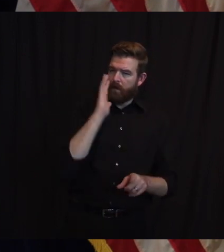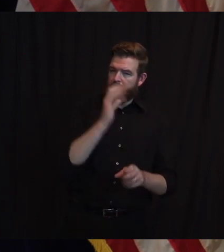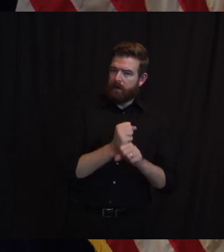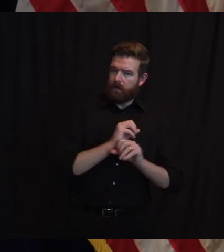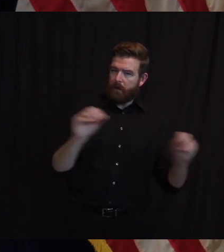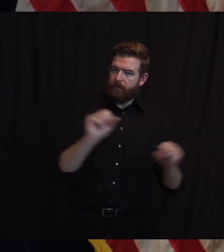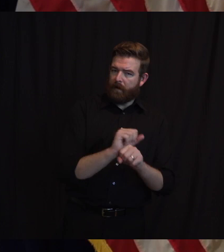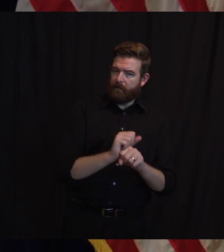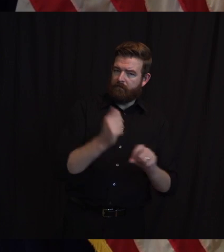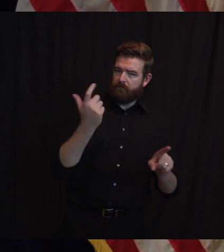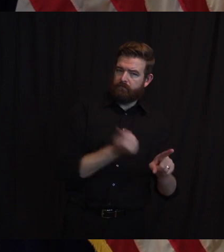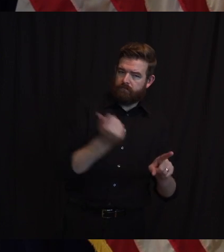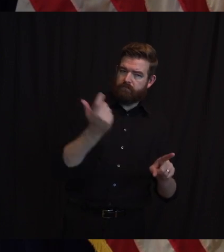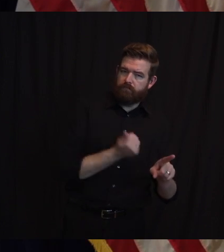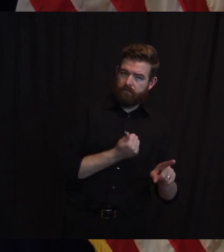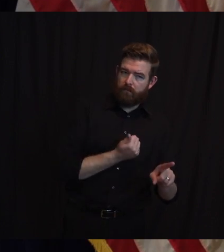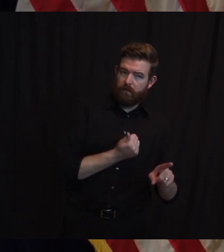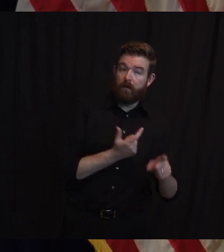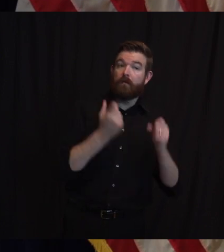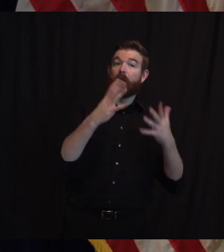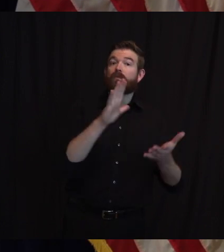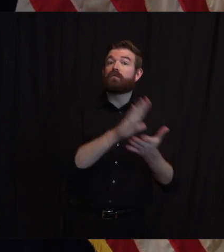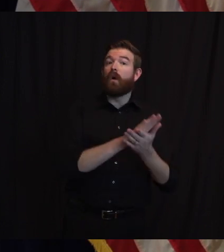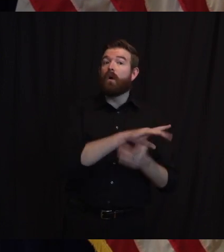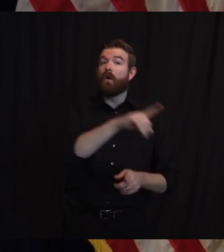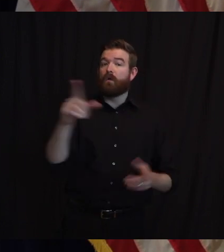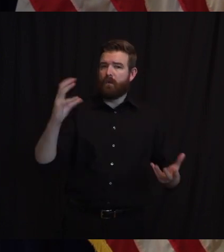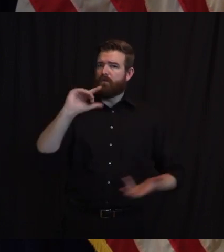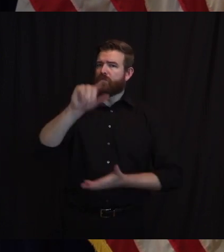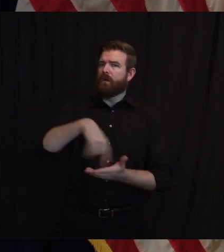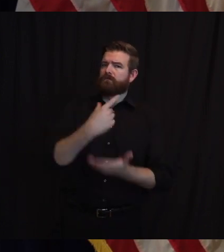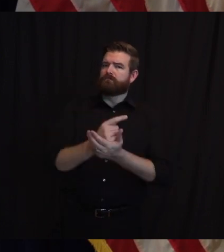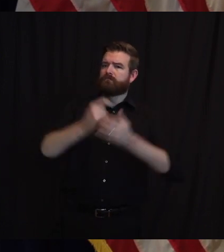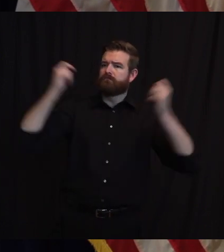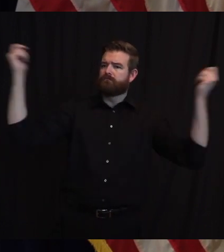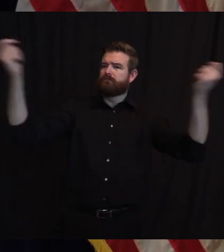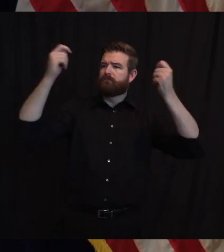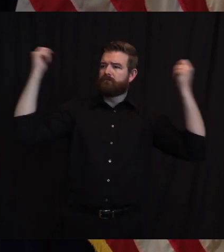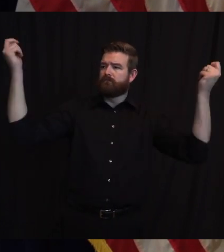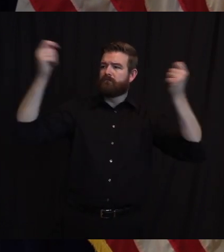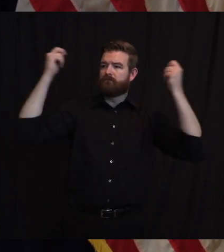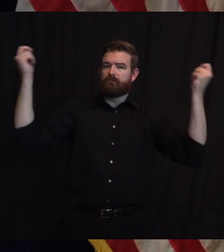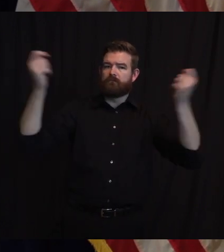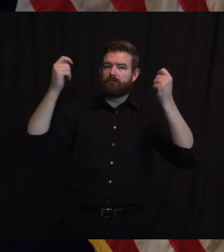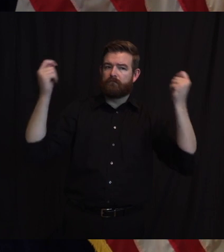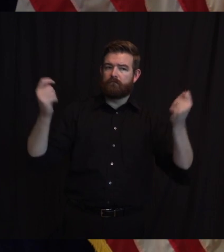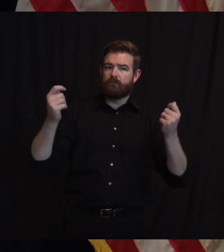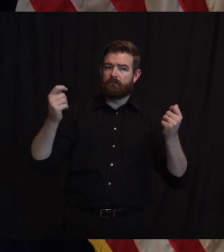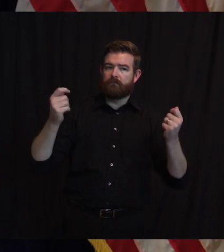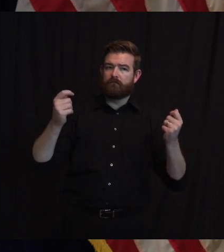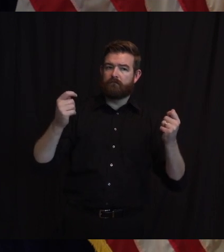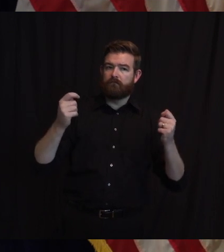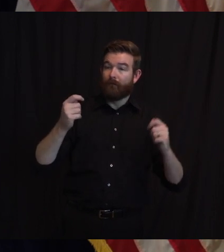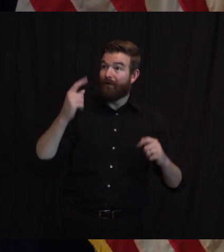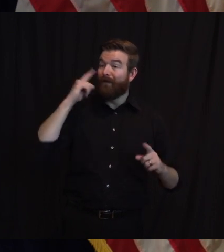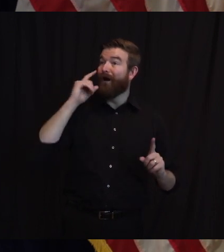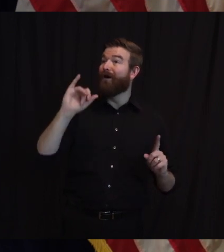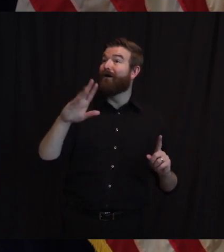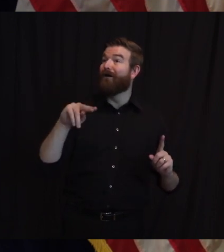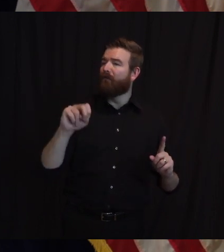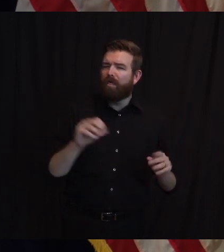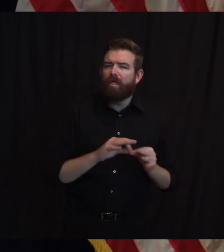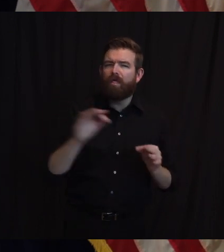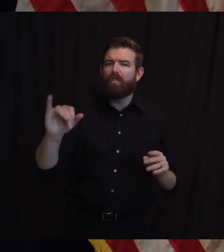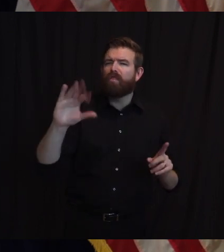ceremonies in June for graduation, but now the new guidance said that's not allowed until after July 6th. Can you clarify? And if the outdoor limit